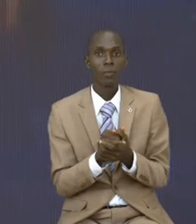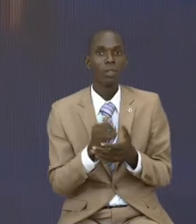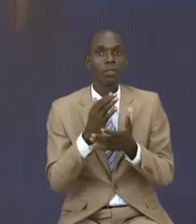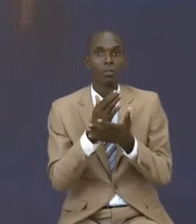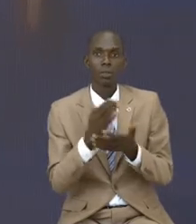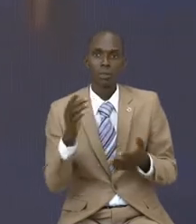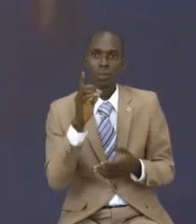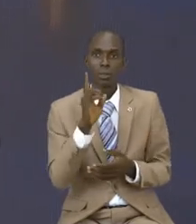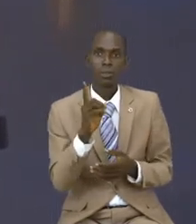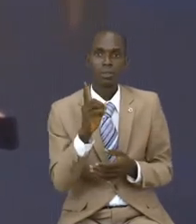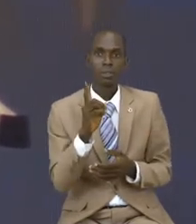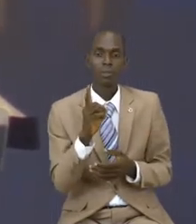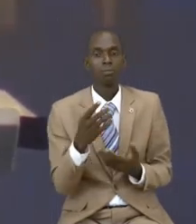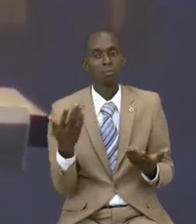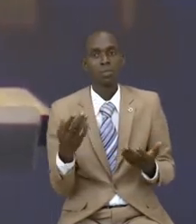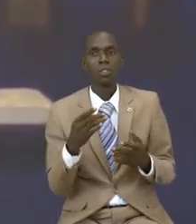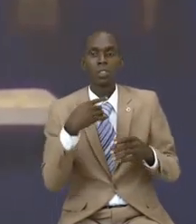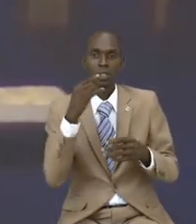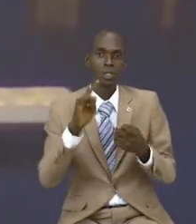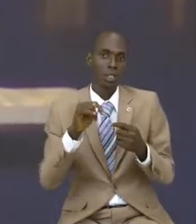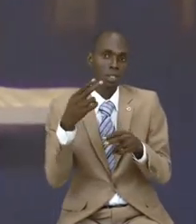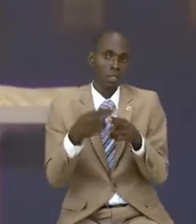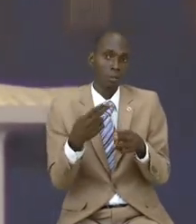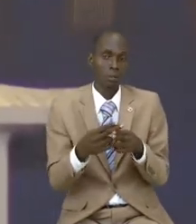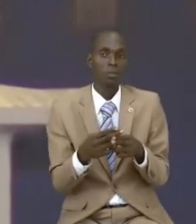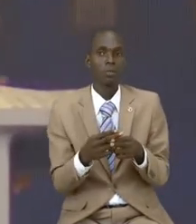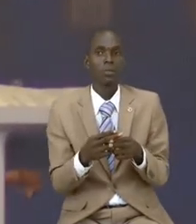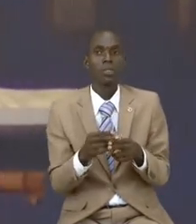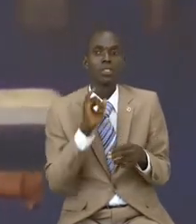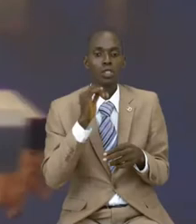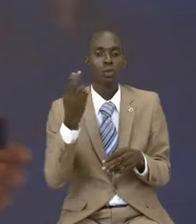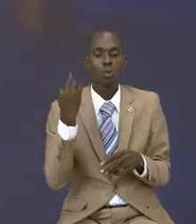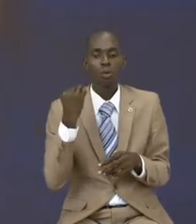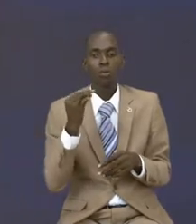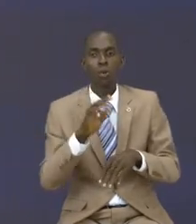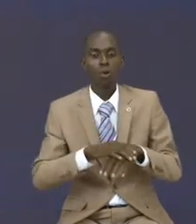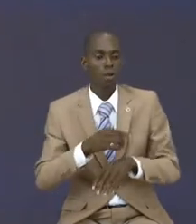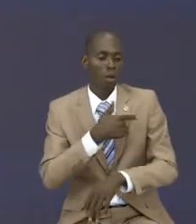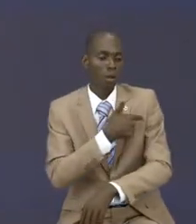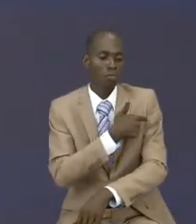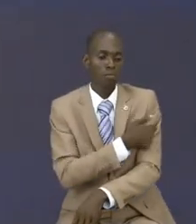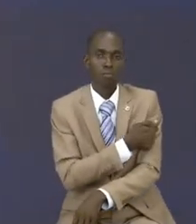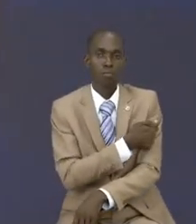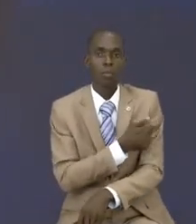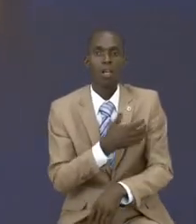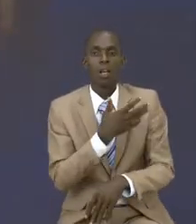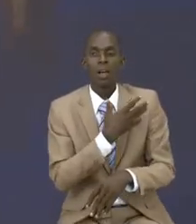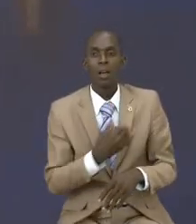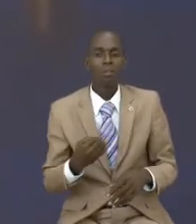somebody. He'll tell you his name. He was on drugs, and he